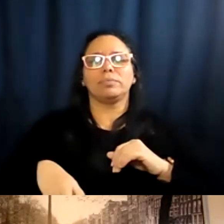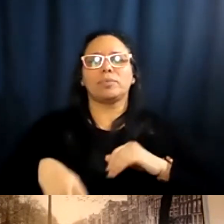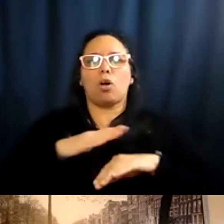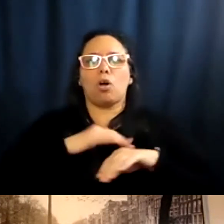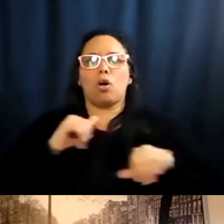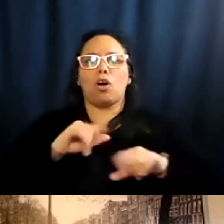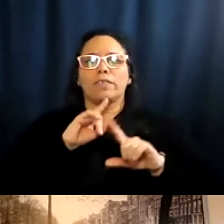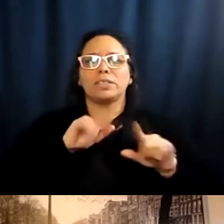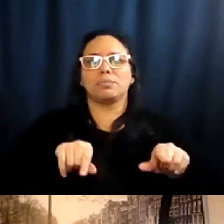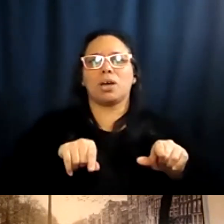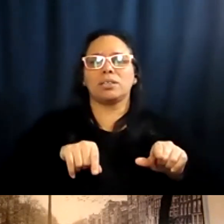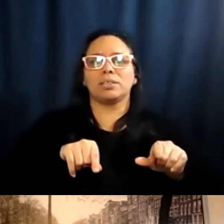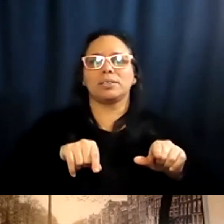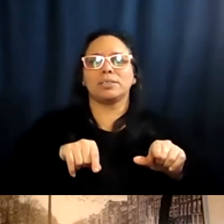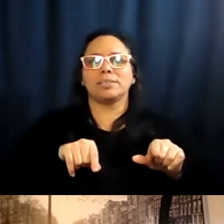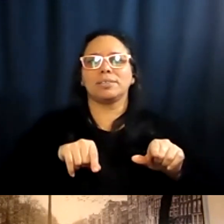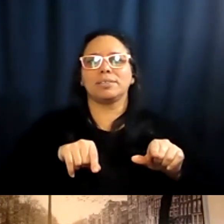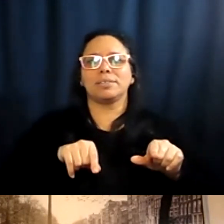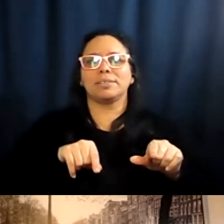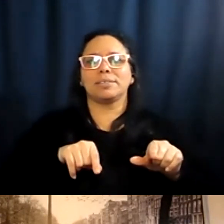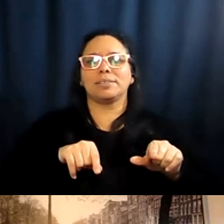led by Darius.